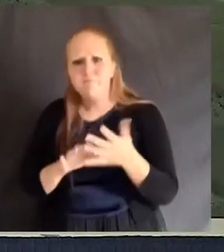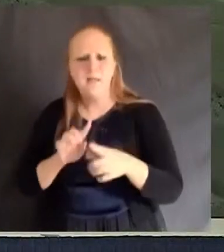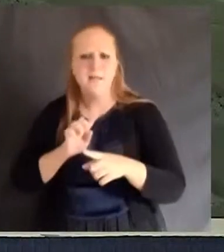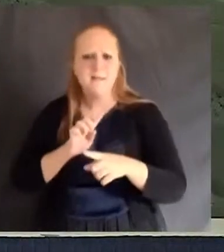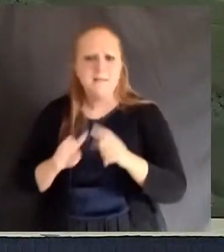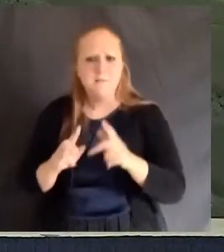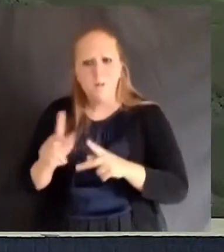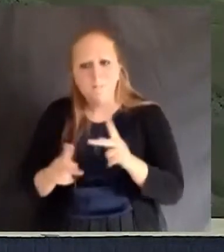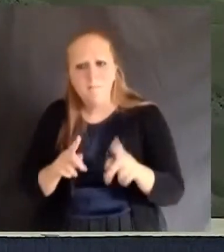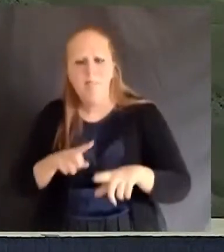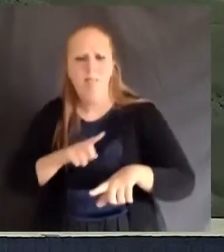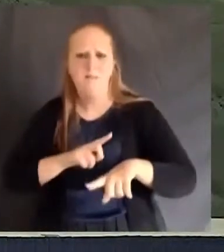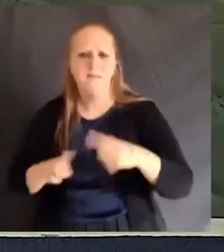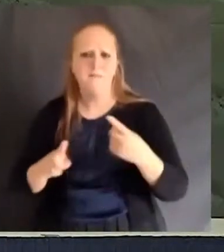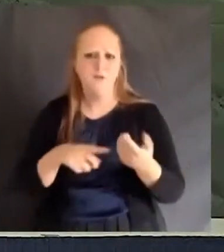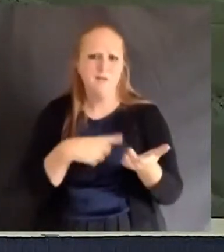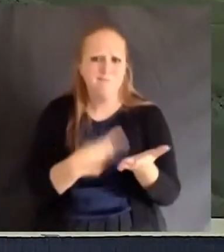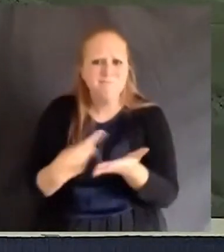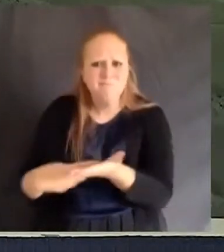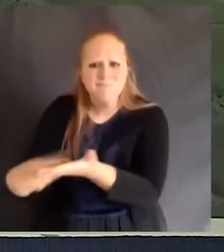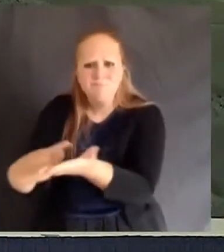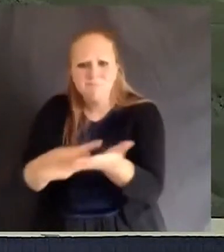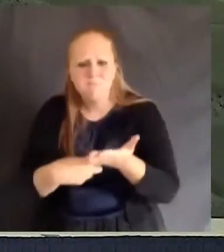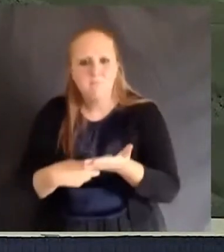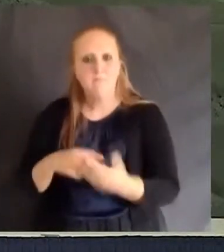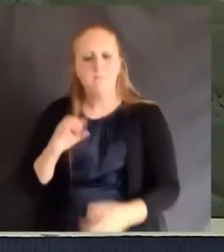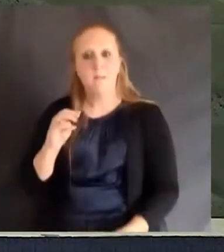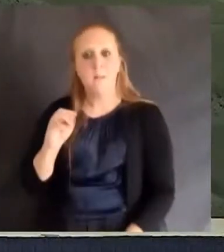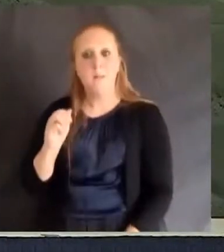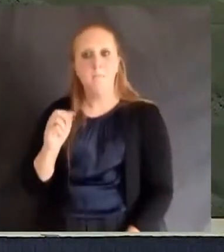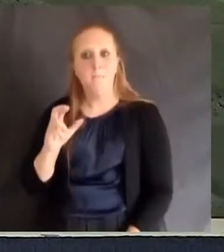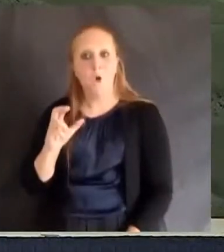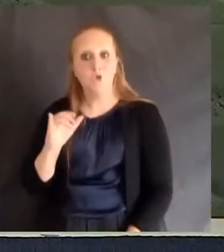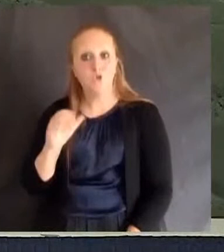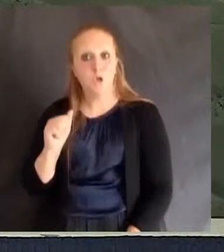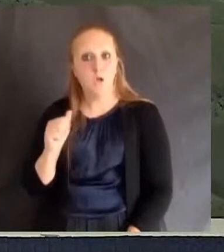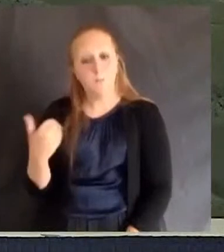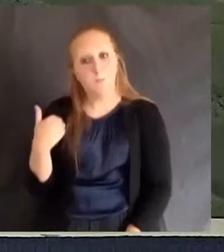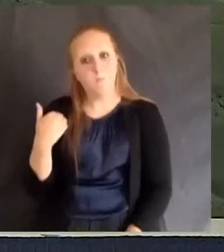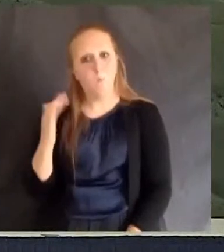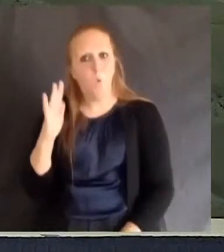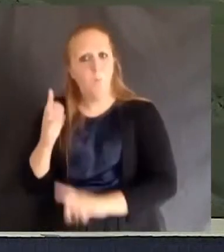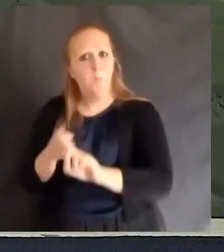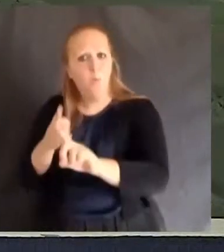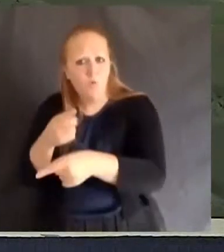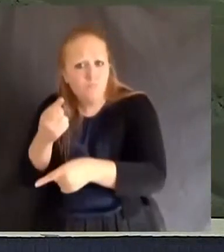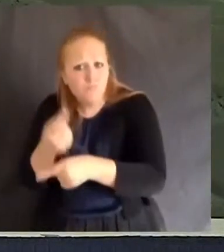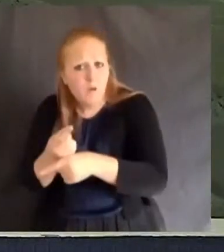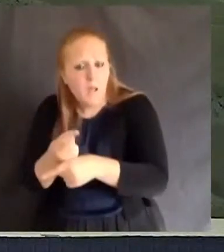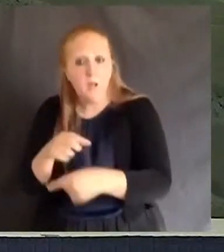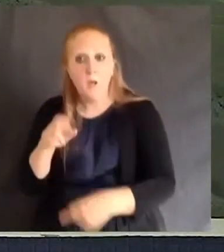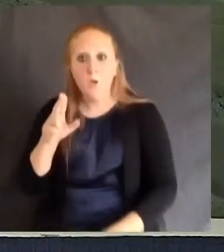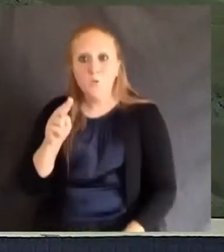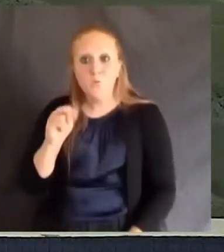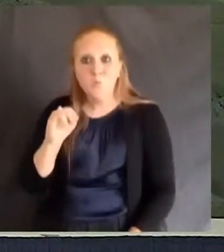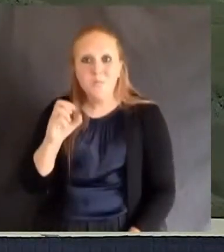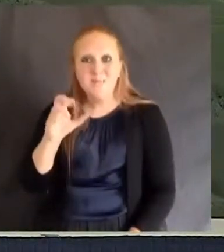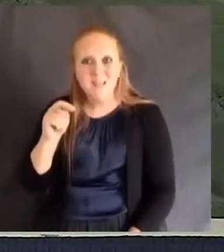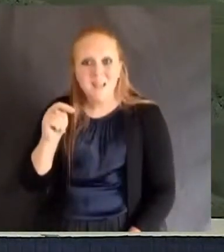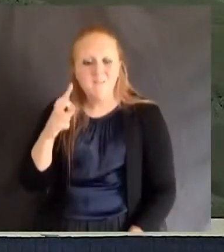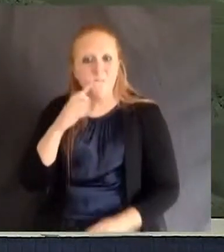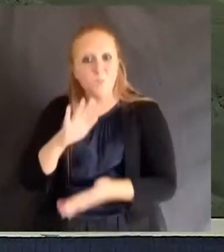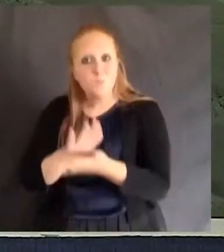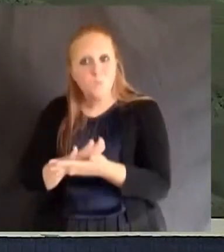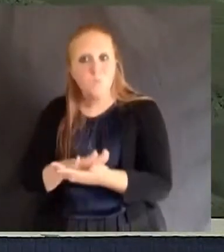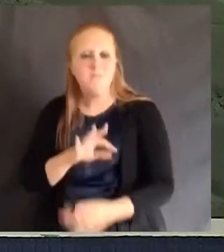lenses. Marcia's point was right before. The unions have very strong feelings about the safety